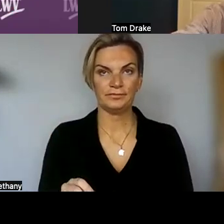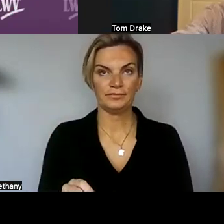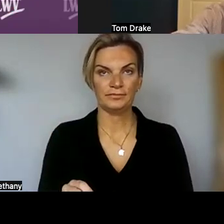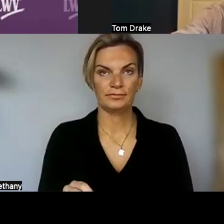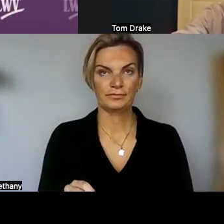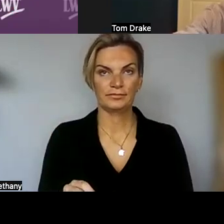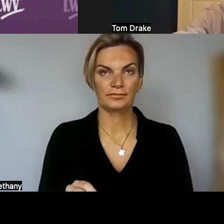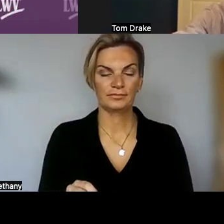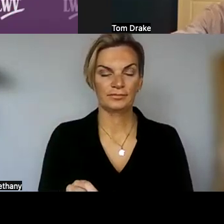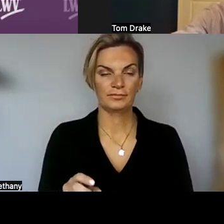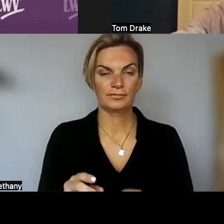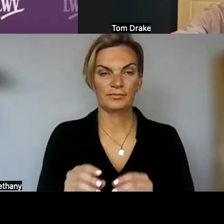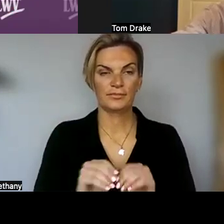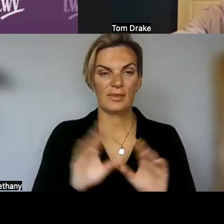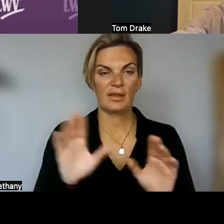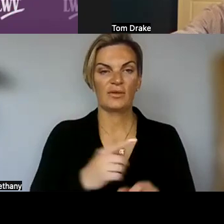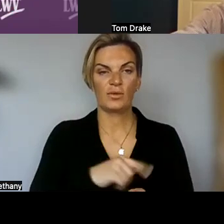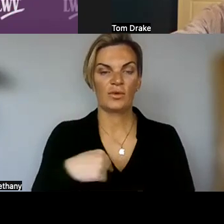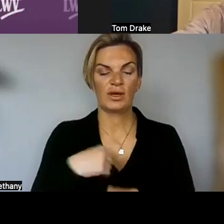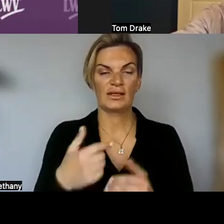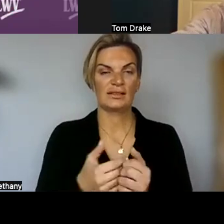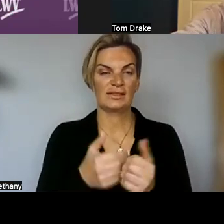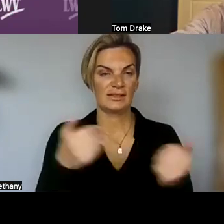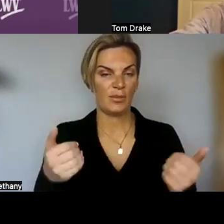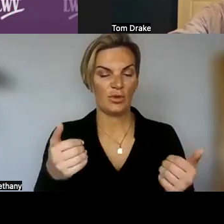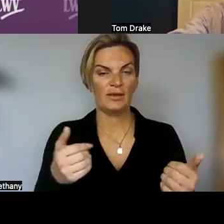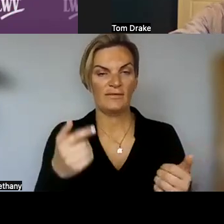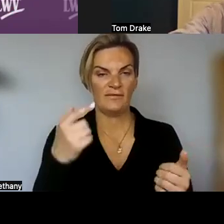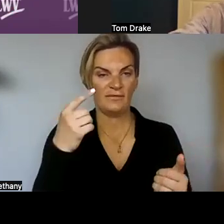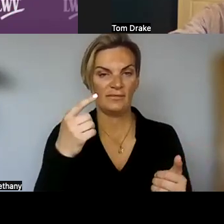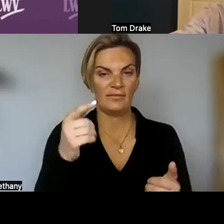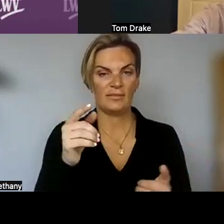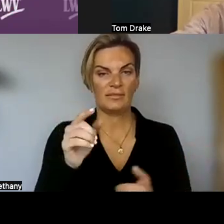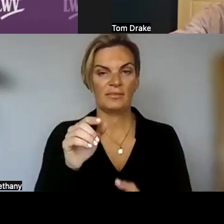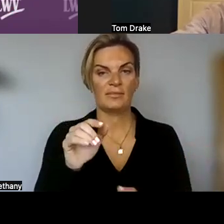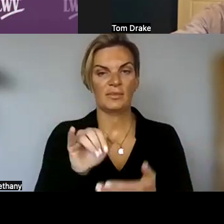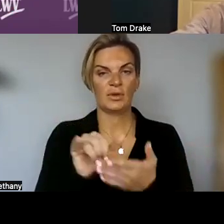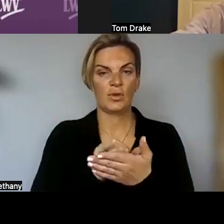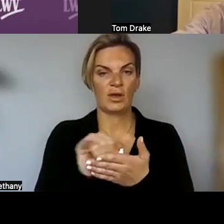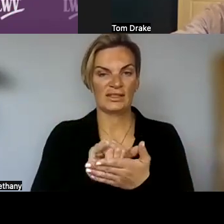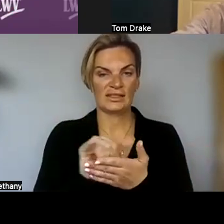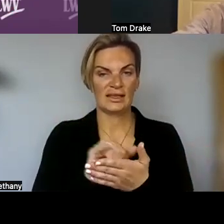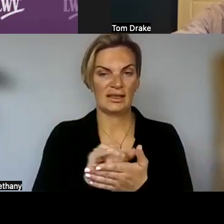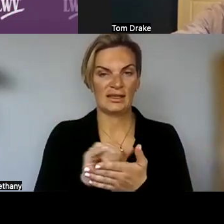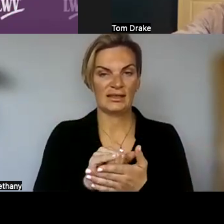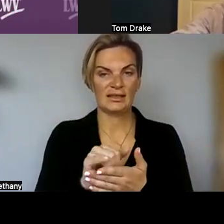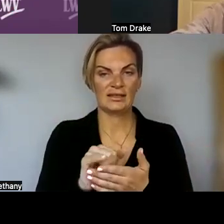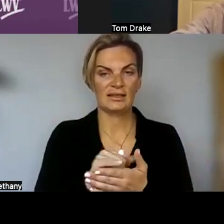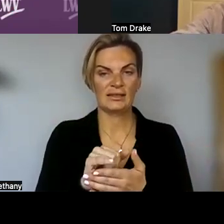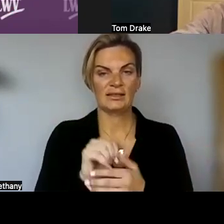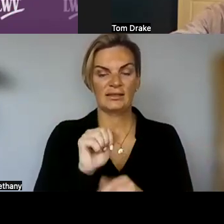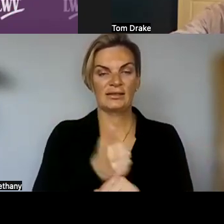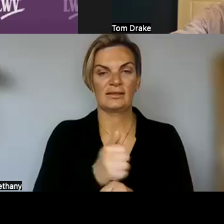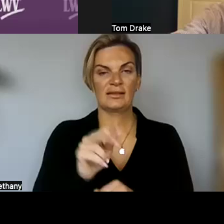Obviously, we are a separate entity, and there's a reason for that. New York State has governed that the village government will